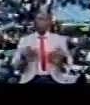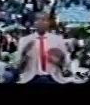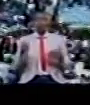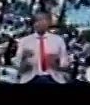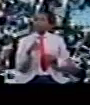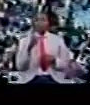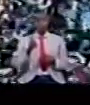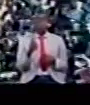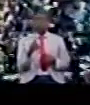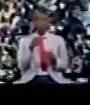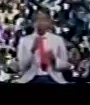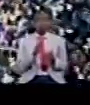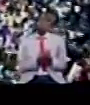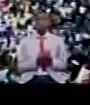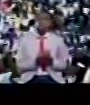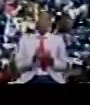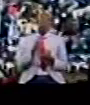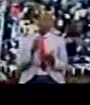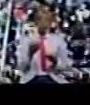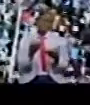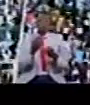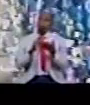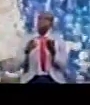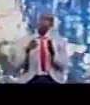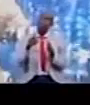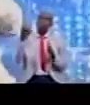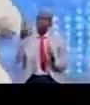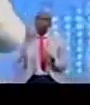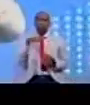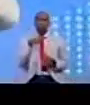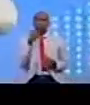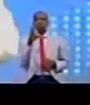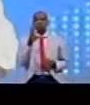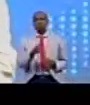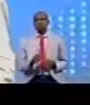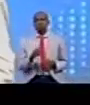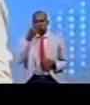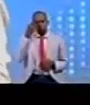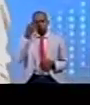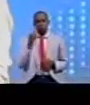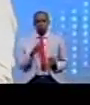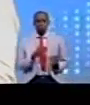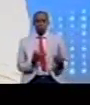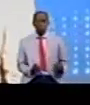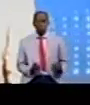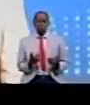and devoured those 42 children. I'm very sure those children, they went to hell.